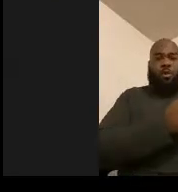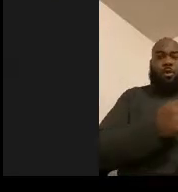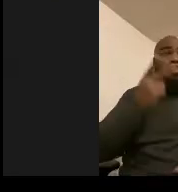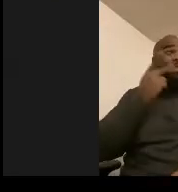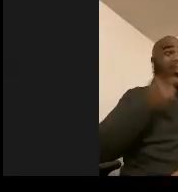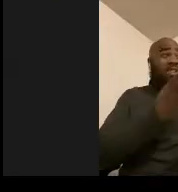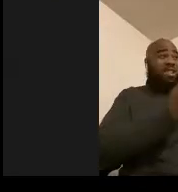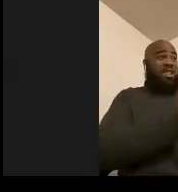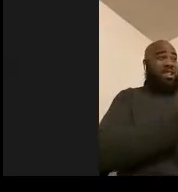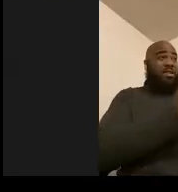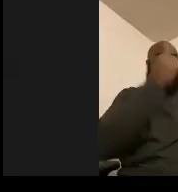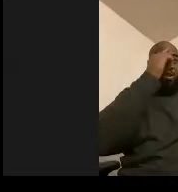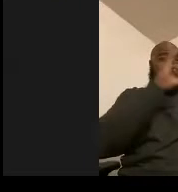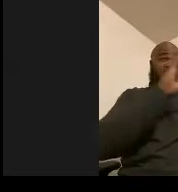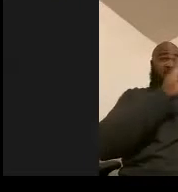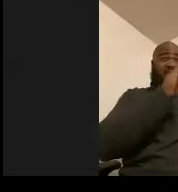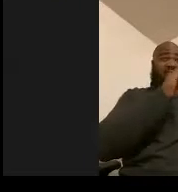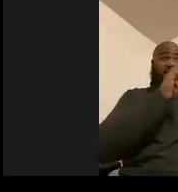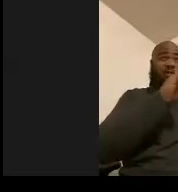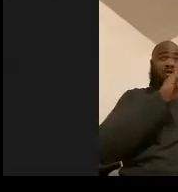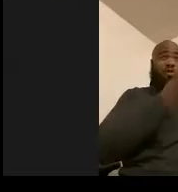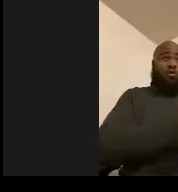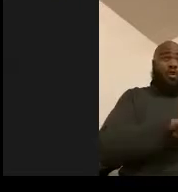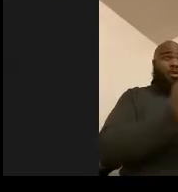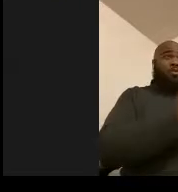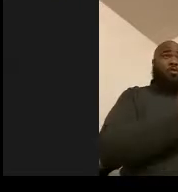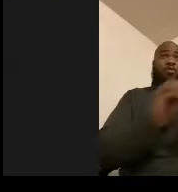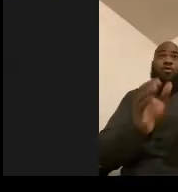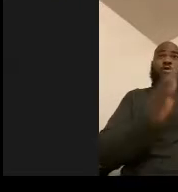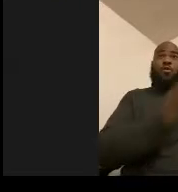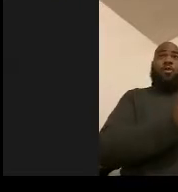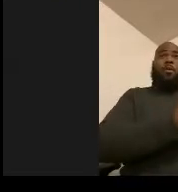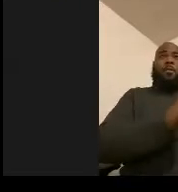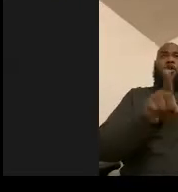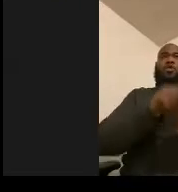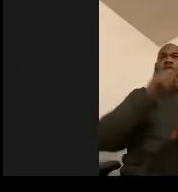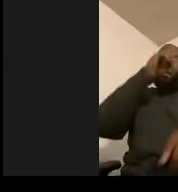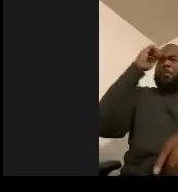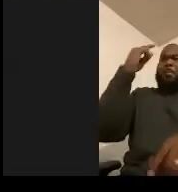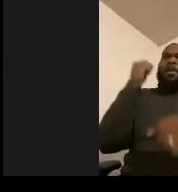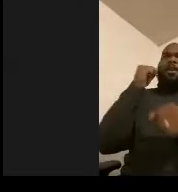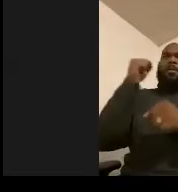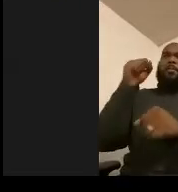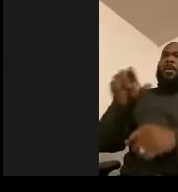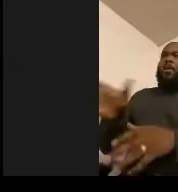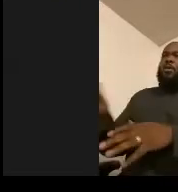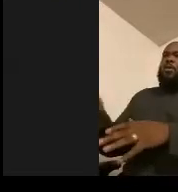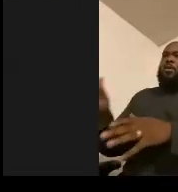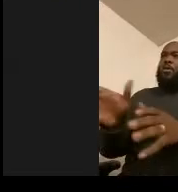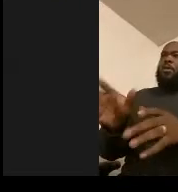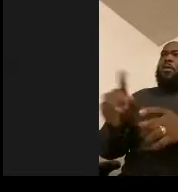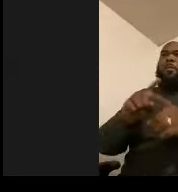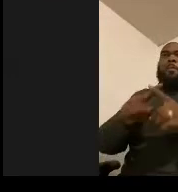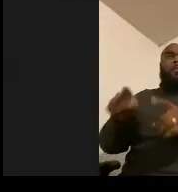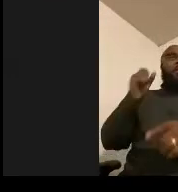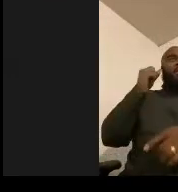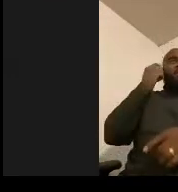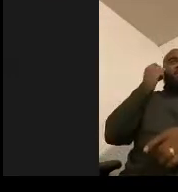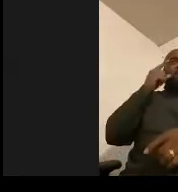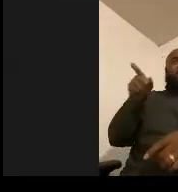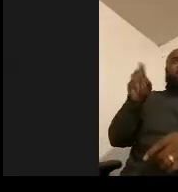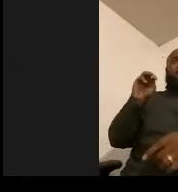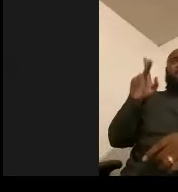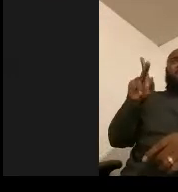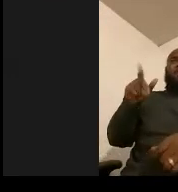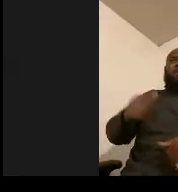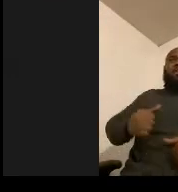movement and then Black power. But in fact, Martin Luther King lives until 68, right? And he's influenced by the Black Power movement.